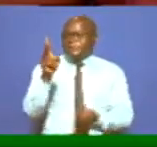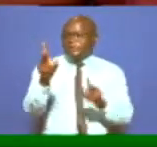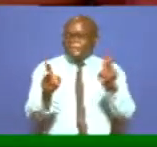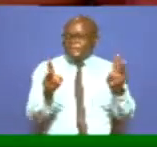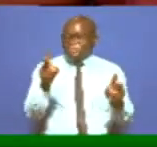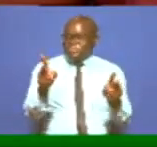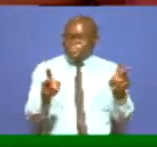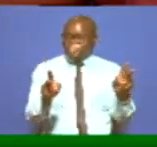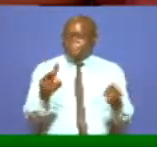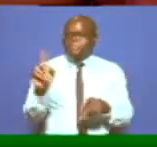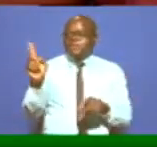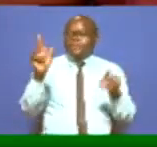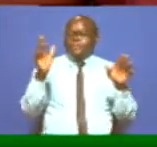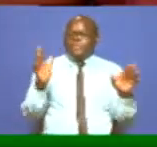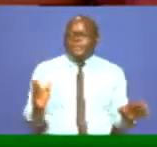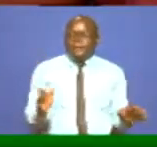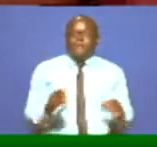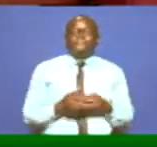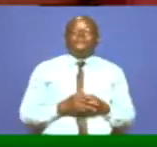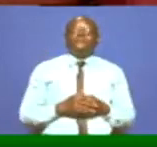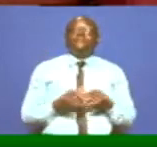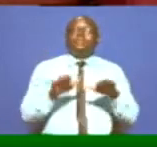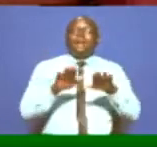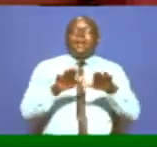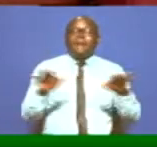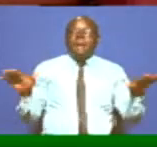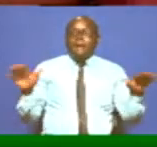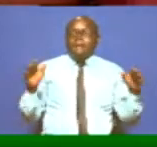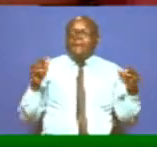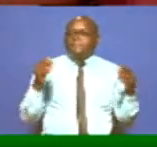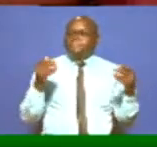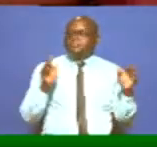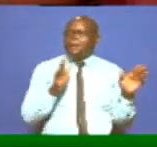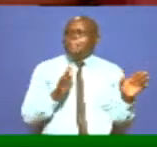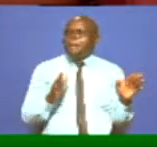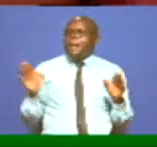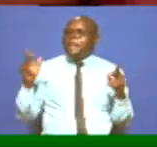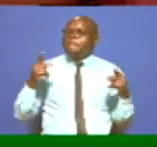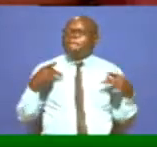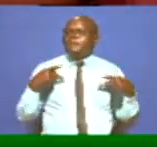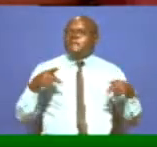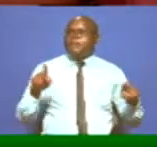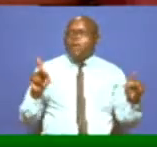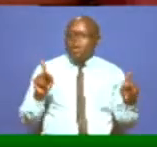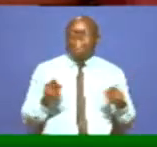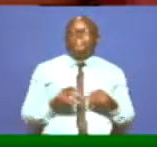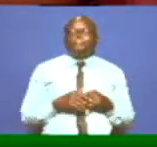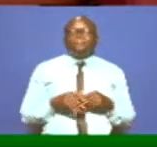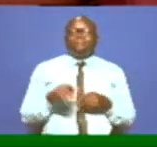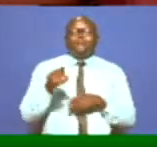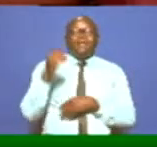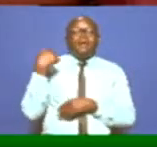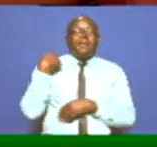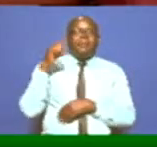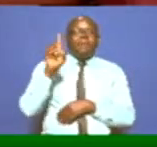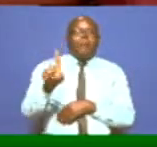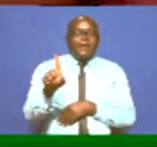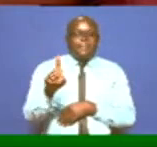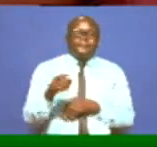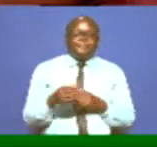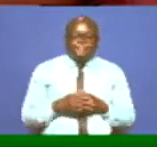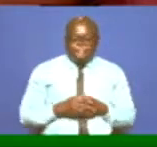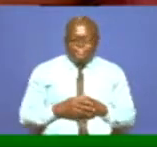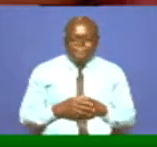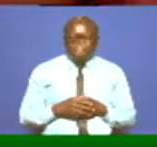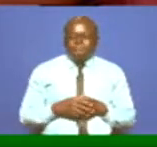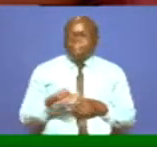2022 to the Cabinet Secretary for Lands and Physical Planning. Question number 1, Mr. Speaker, could